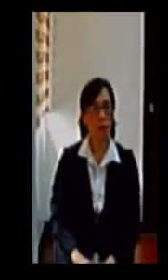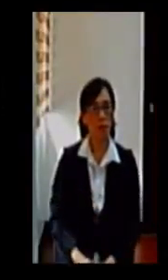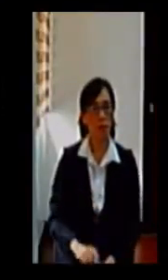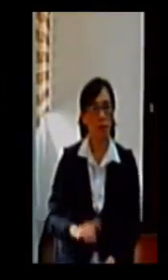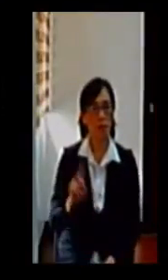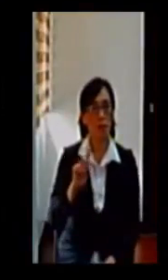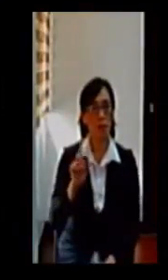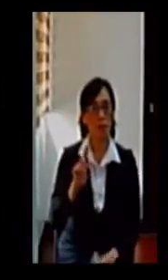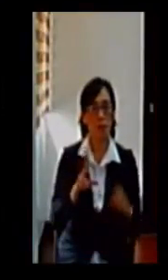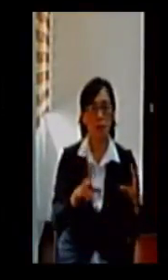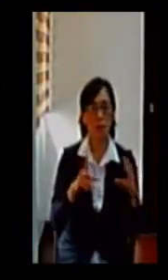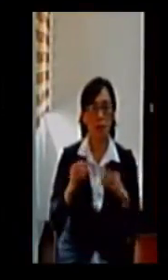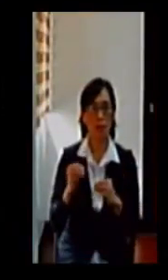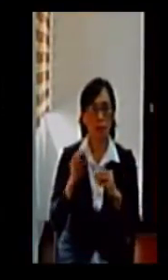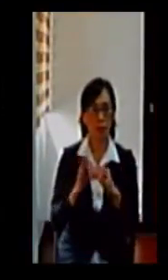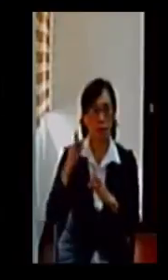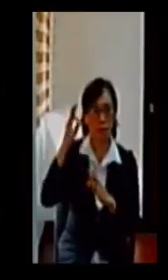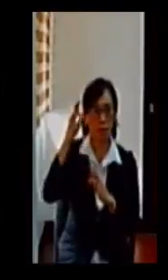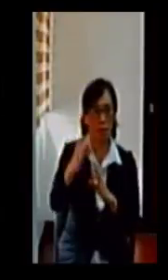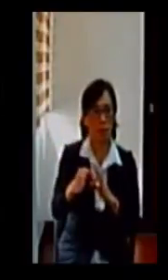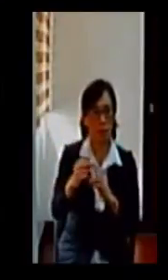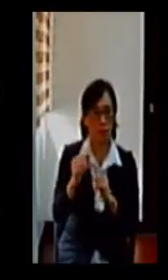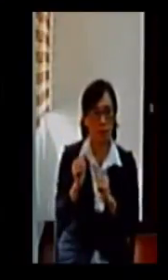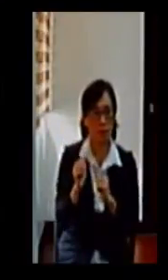be the way forward? Way forward is that